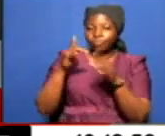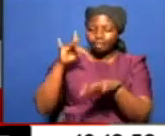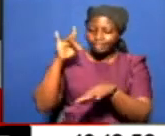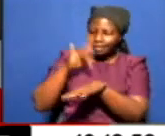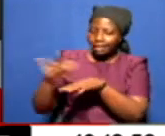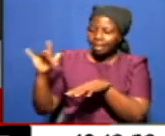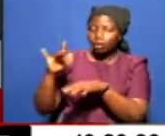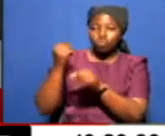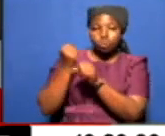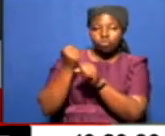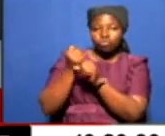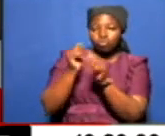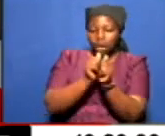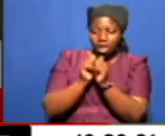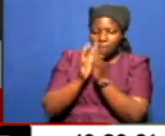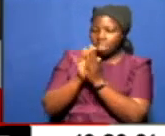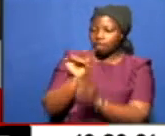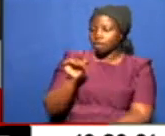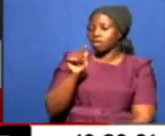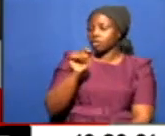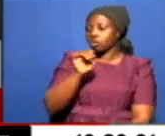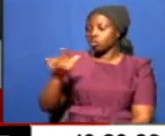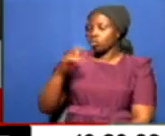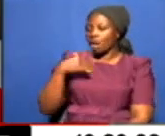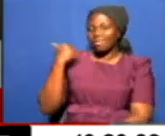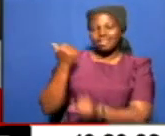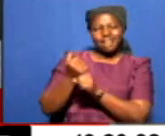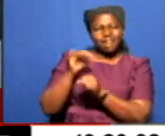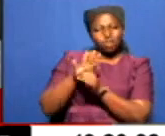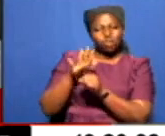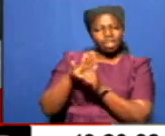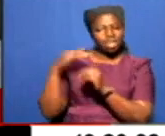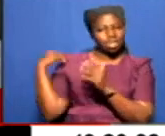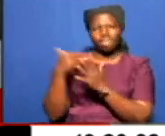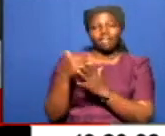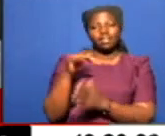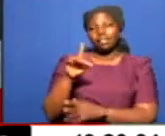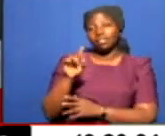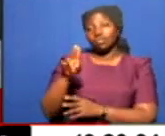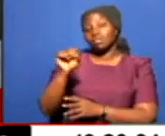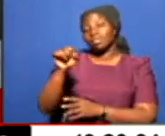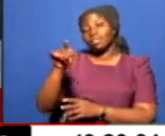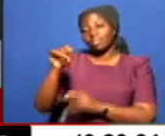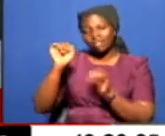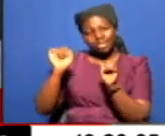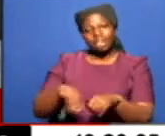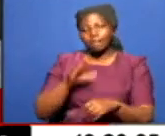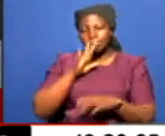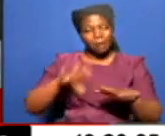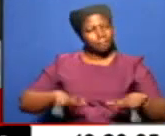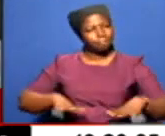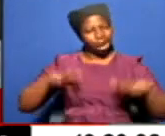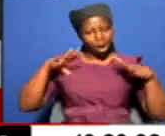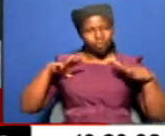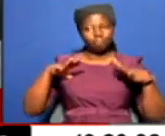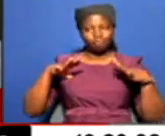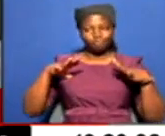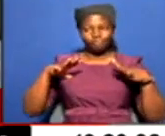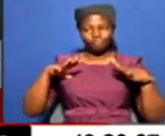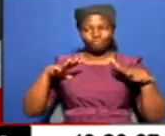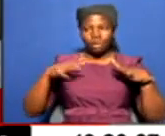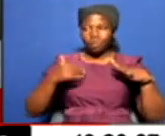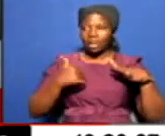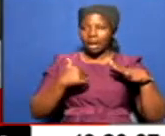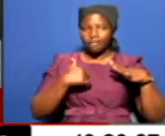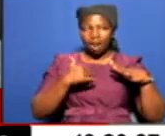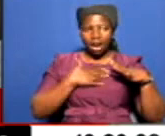these tools. Mm-hmm. So there's a lot we have done since DUSIT, mm-hmm. and we can pride ourselves. We have our